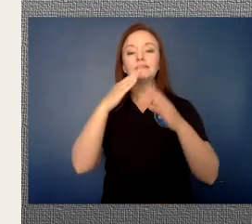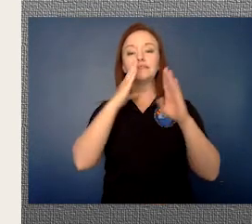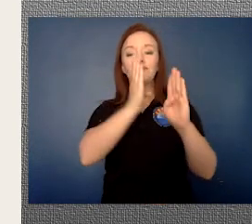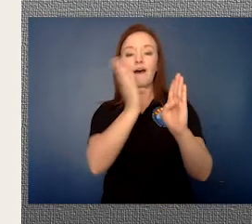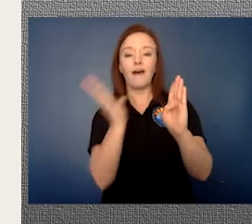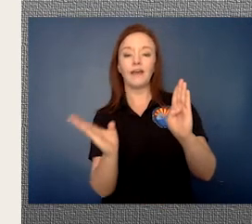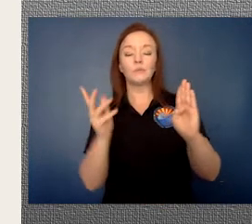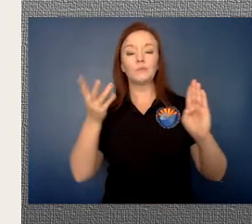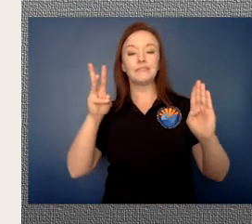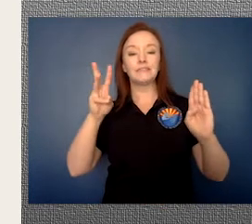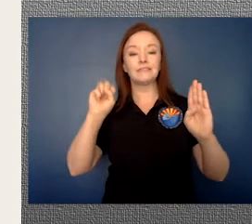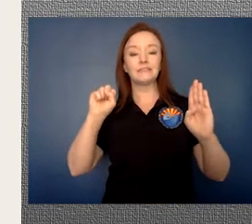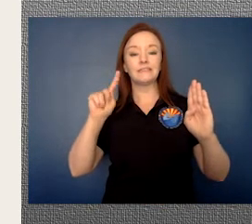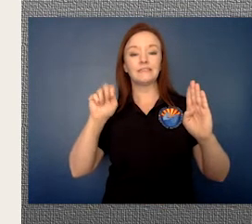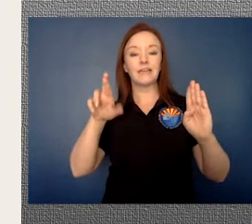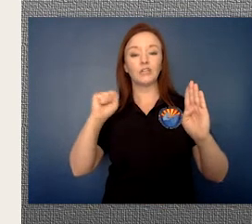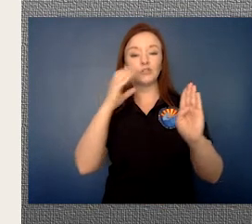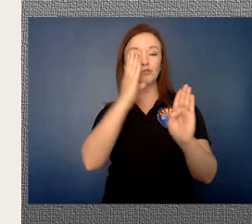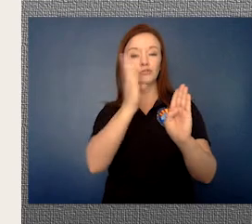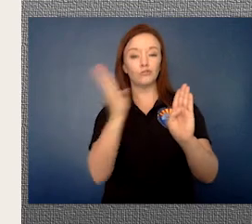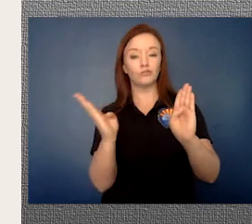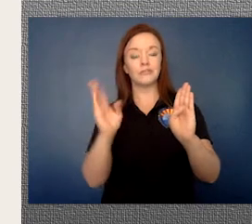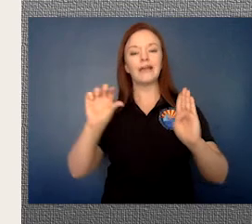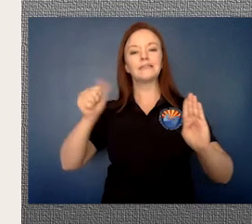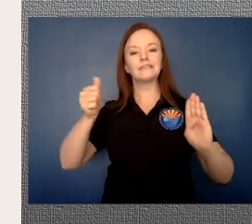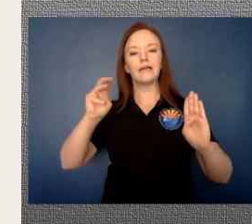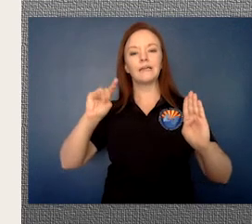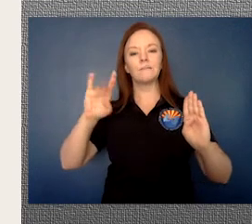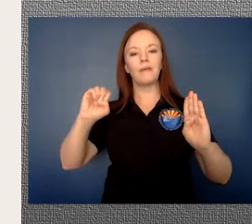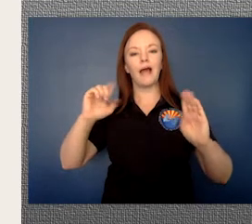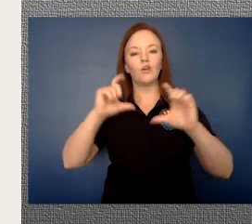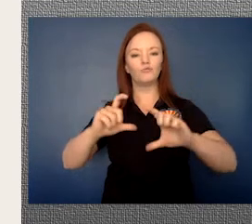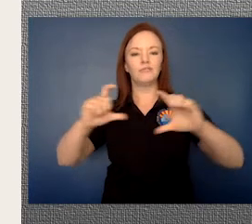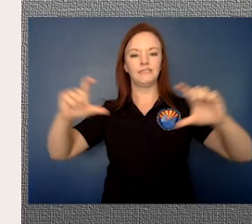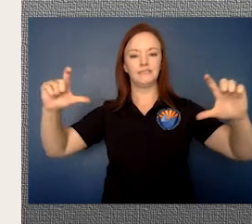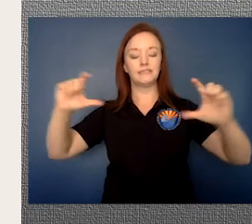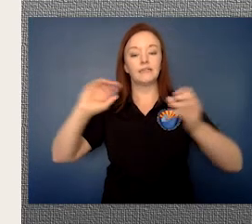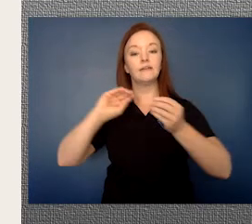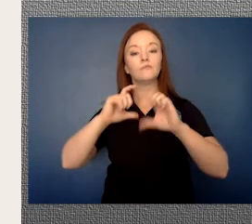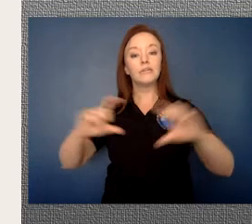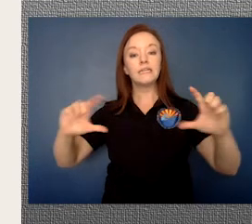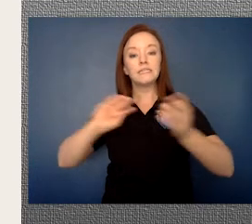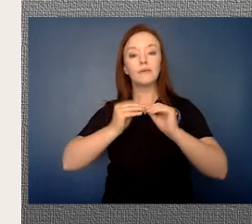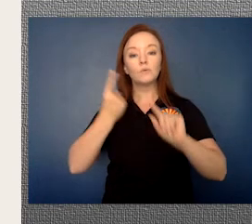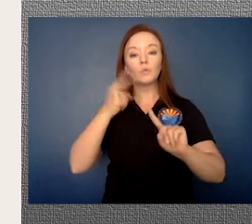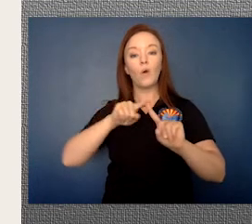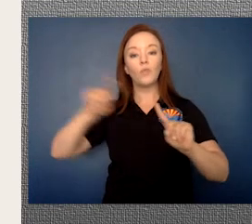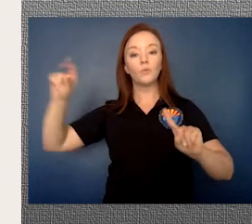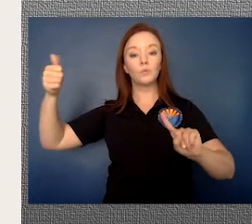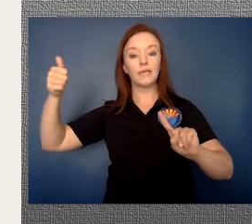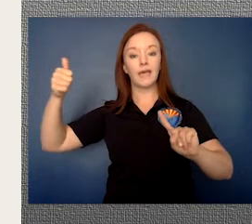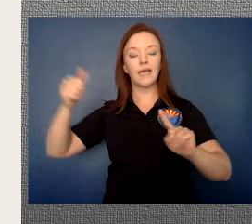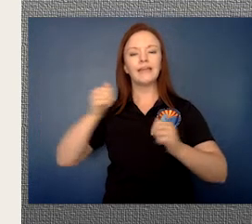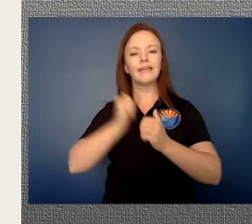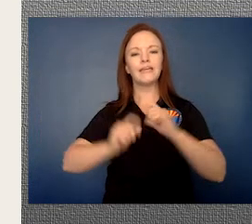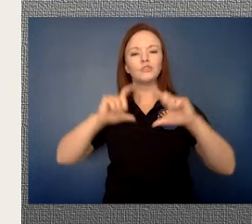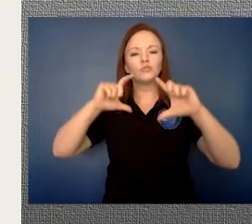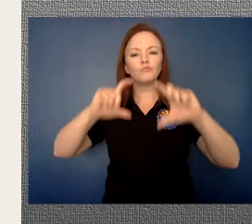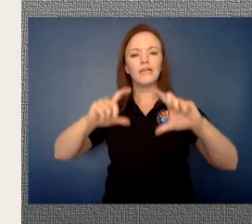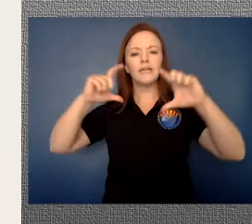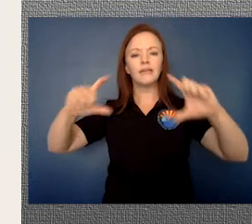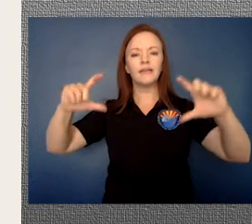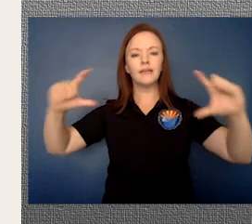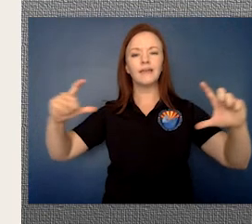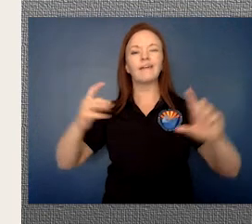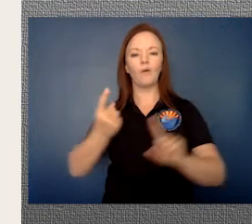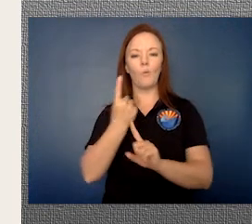16 sectors and 10-mile rings. The rings are numbered 1 through 10. Each ring represents a distance of 1 mile.